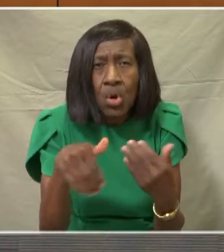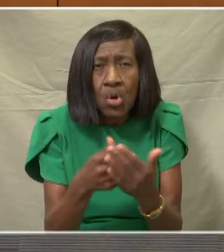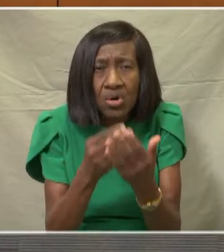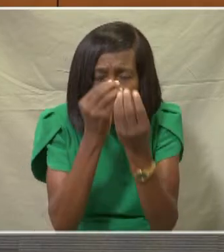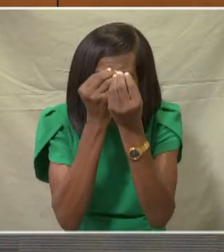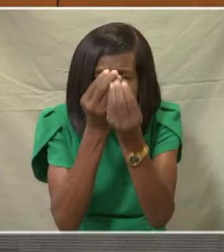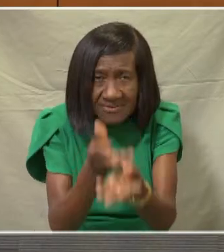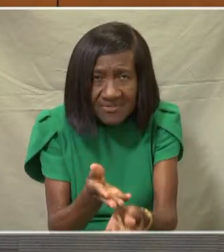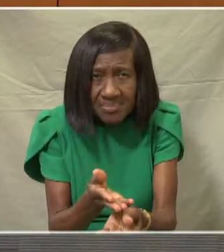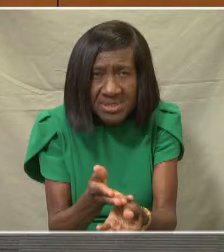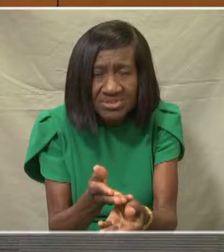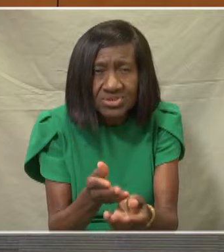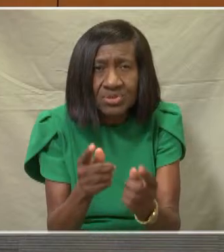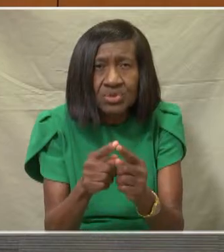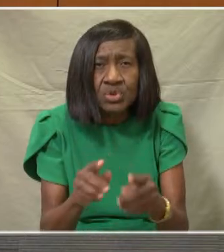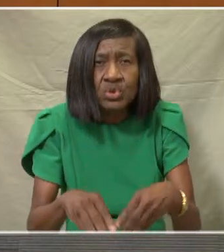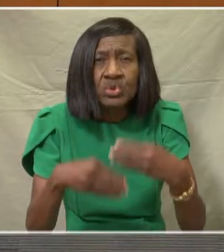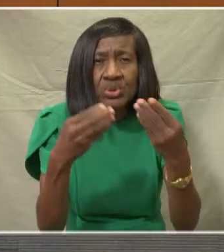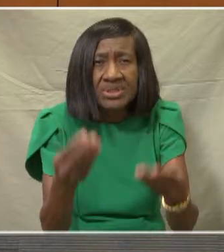Thank you.